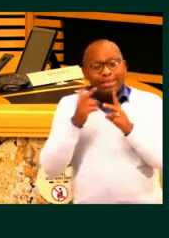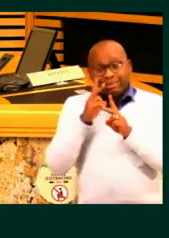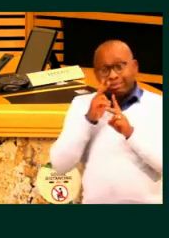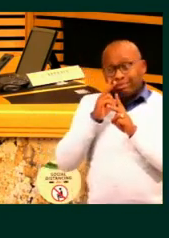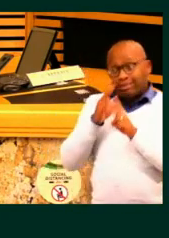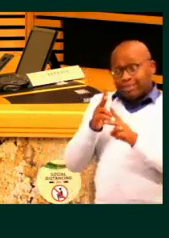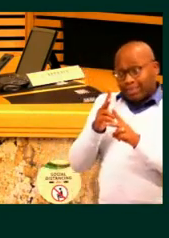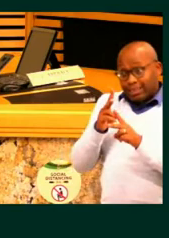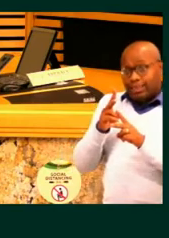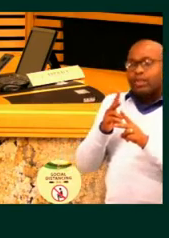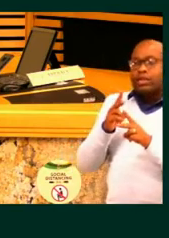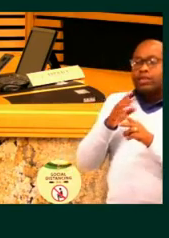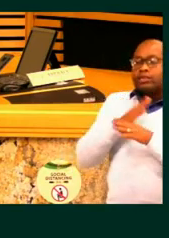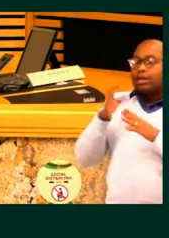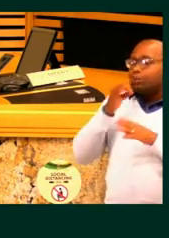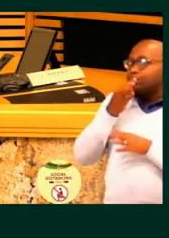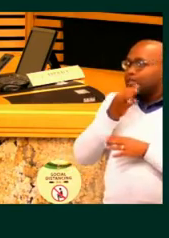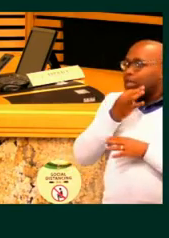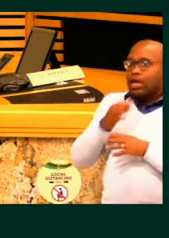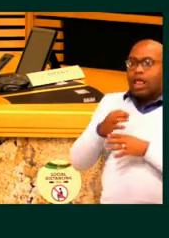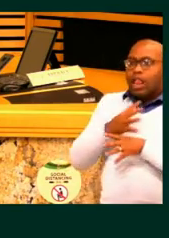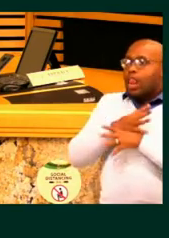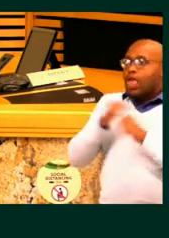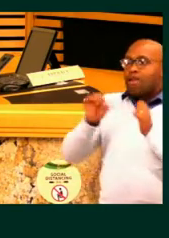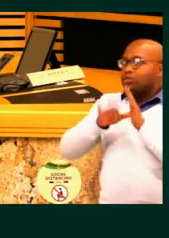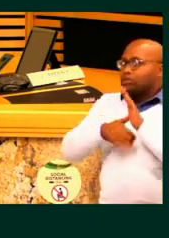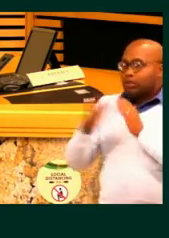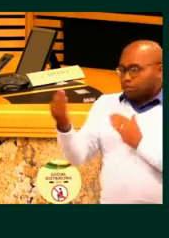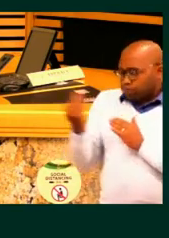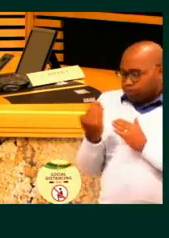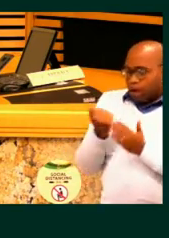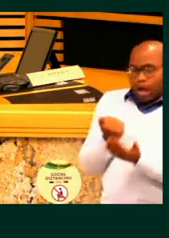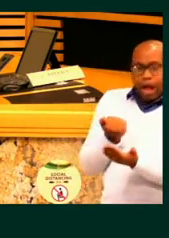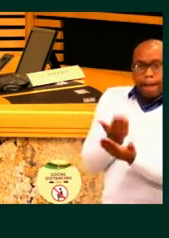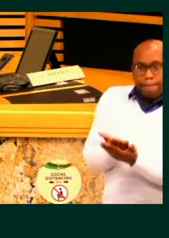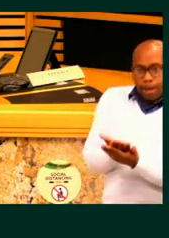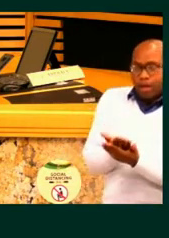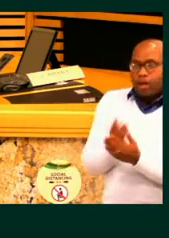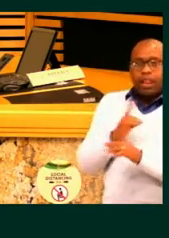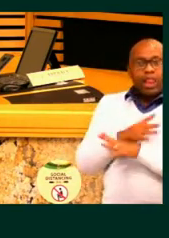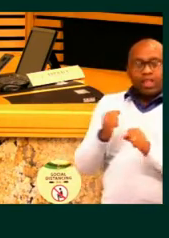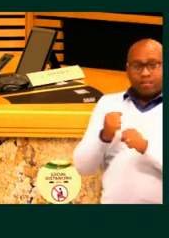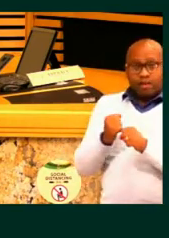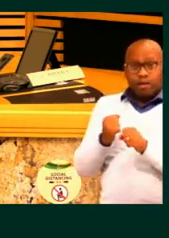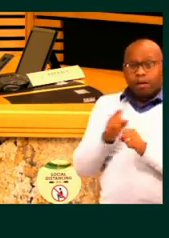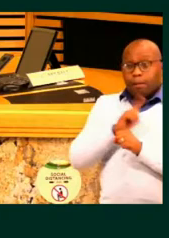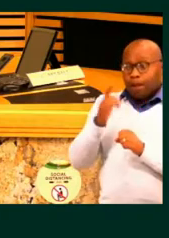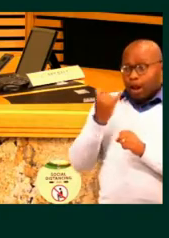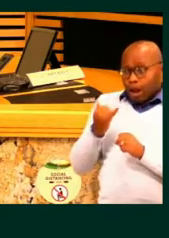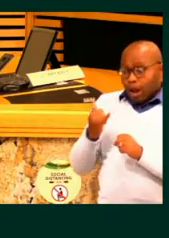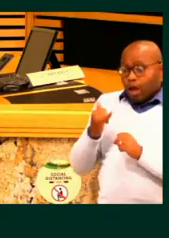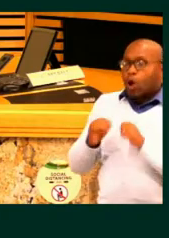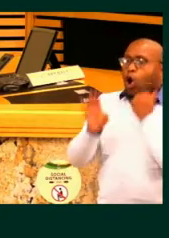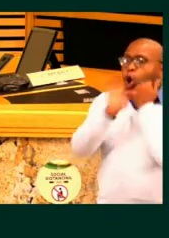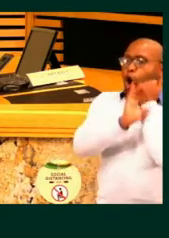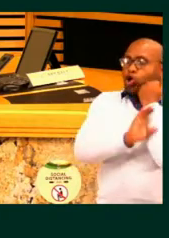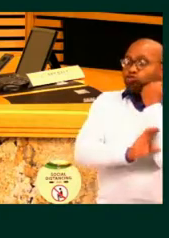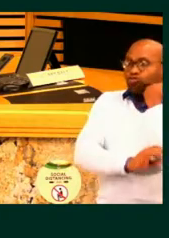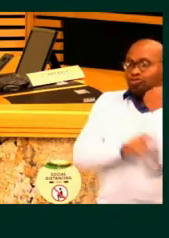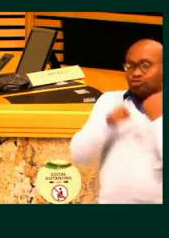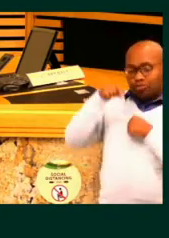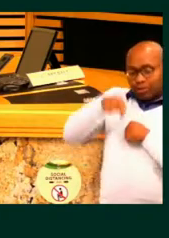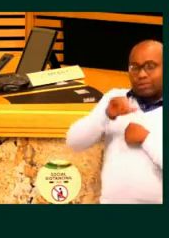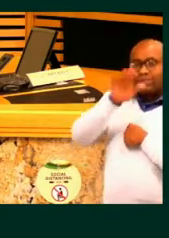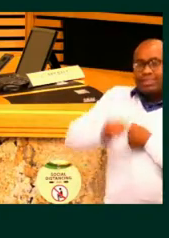applicant pools the constitution of South Africa protects the rights of all people in South Africa human rights are